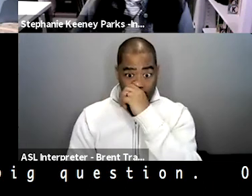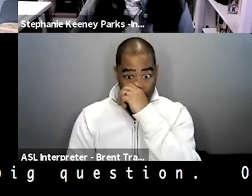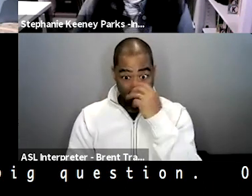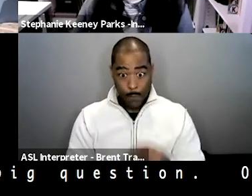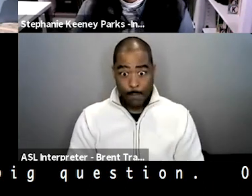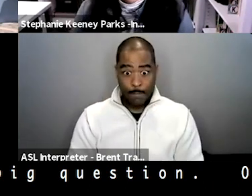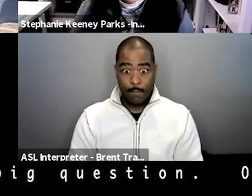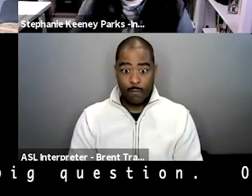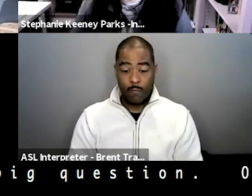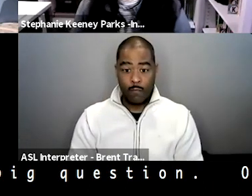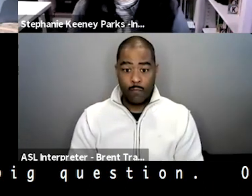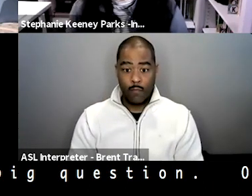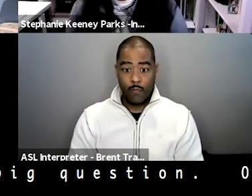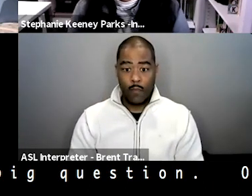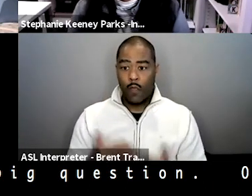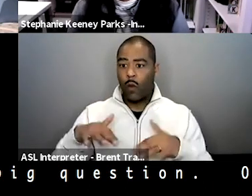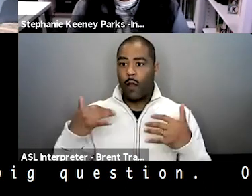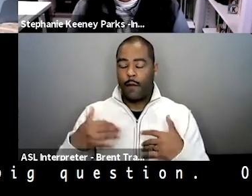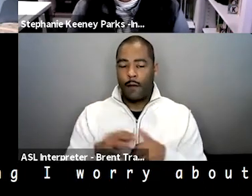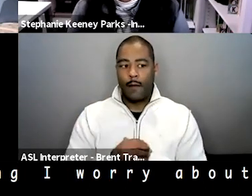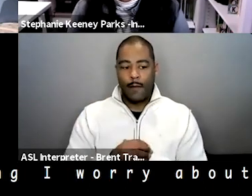Oh my, that's such a big question.